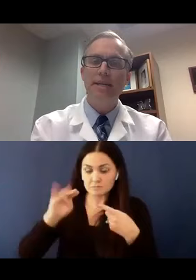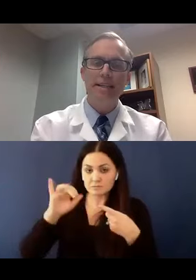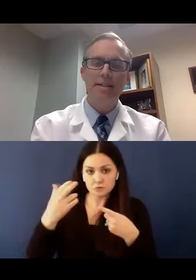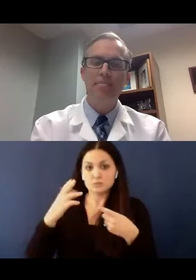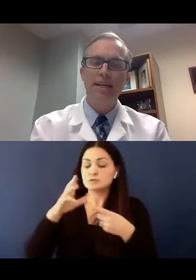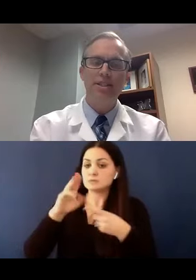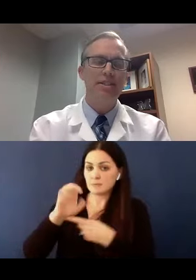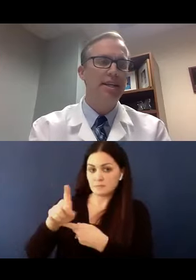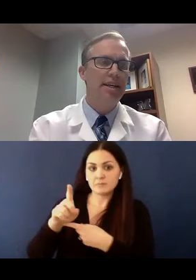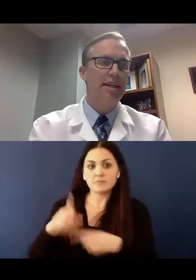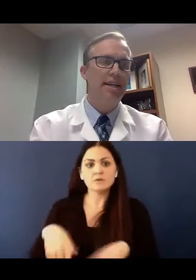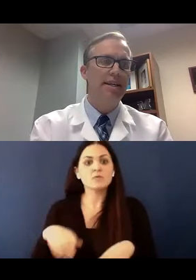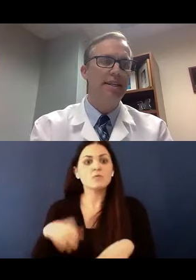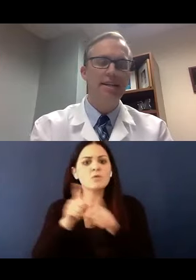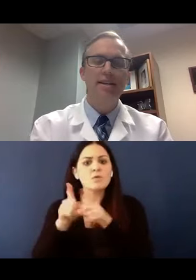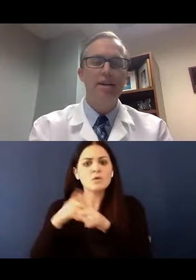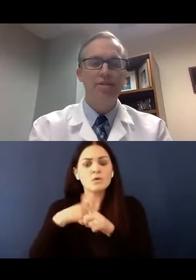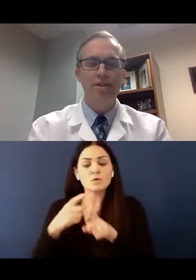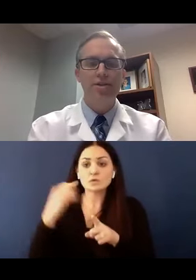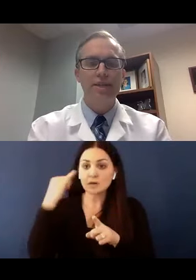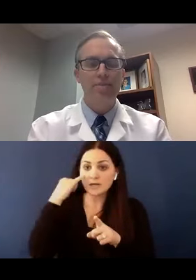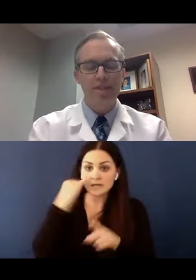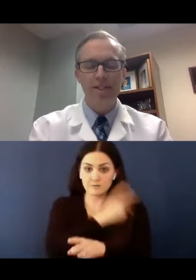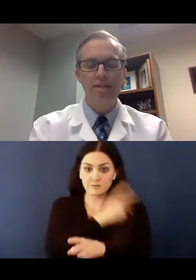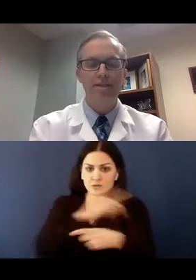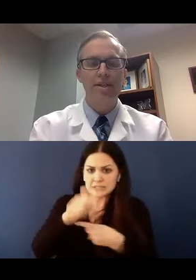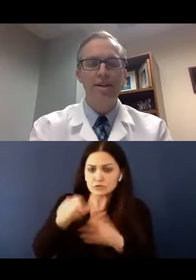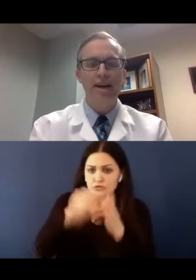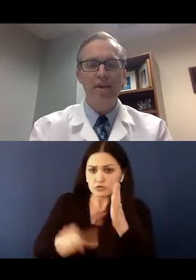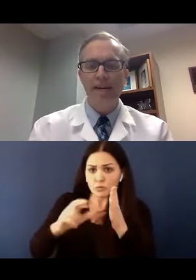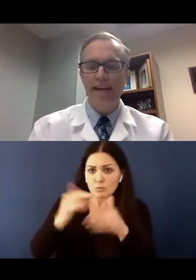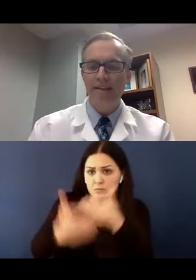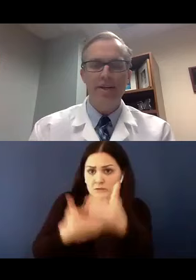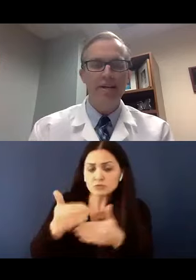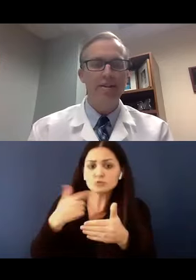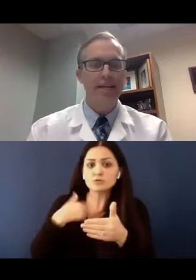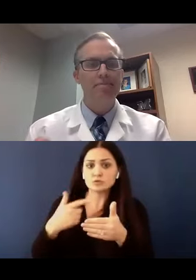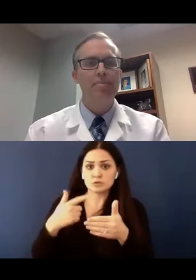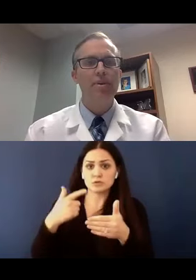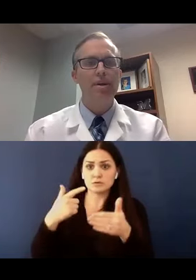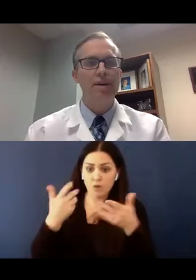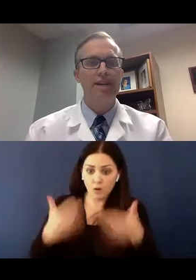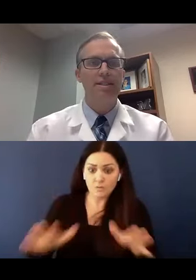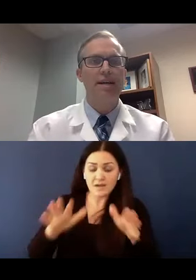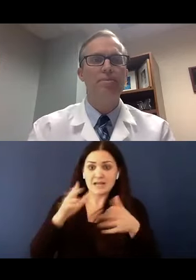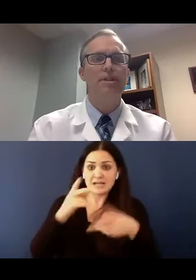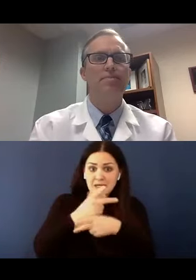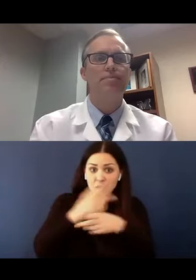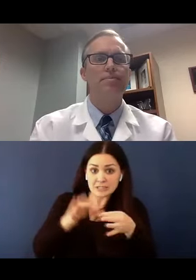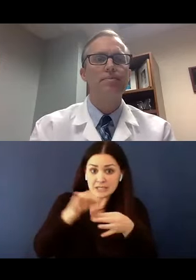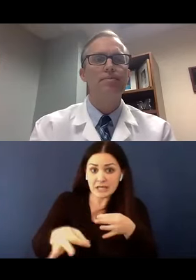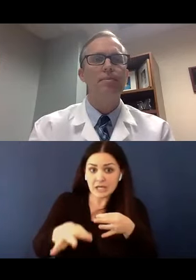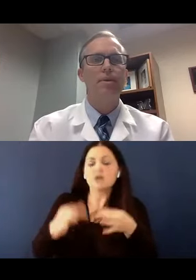UHCVC, meaning that some patients in need of surgery or procedures have already had their care delayed. Can we have the next slide,